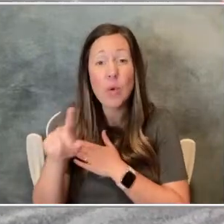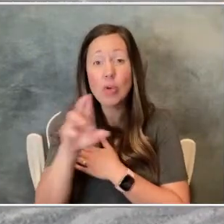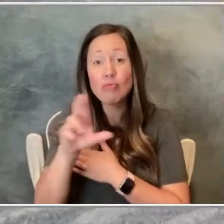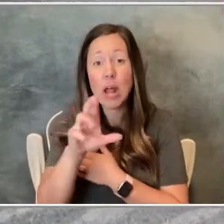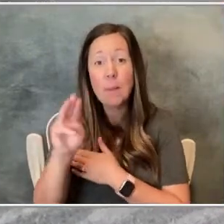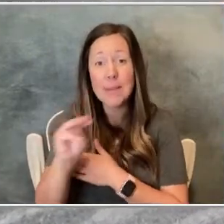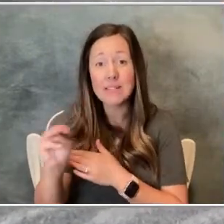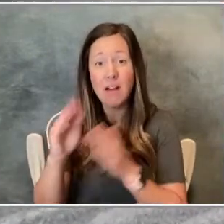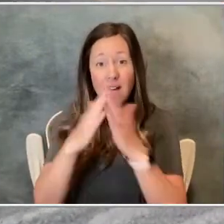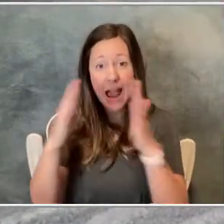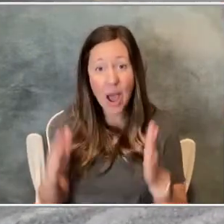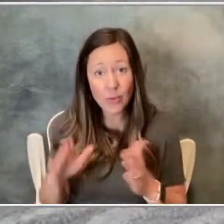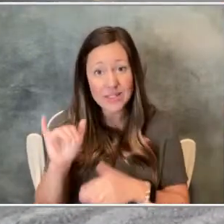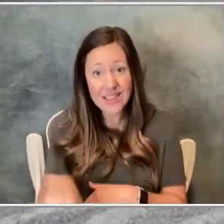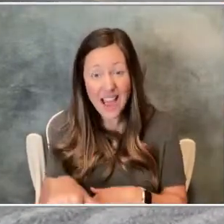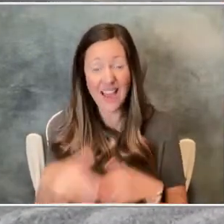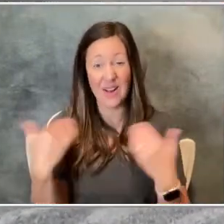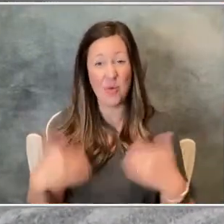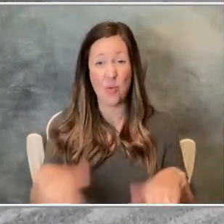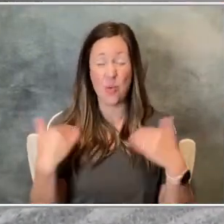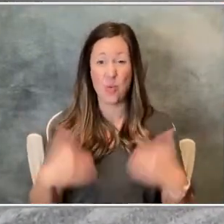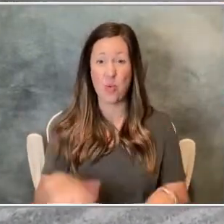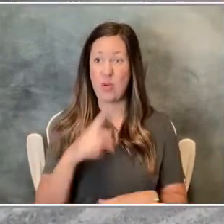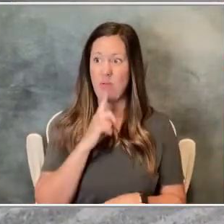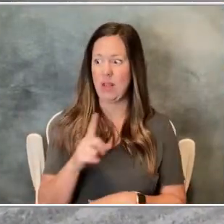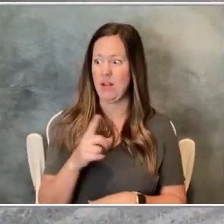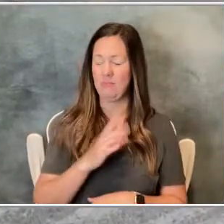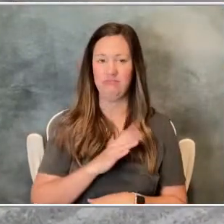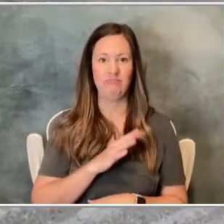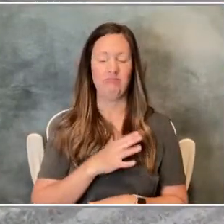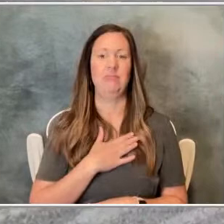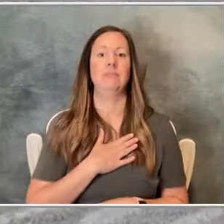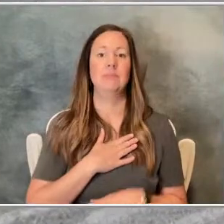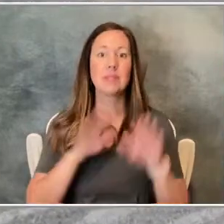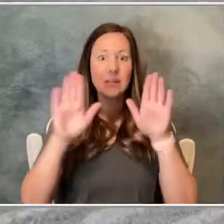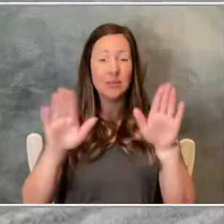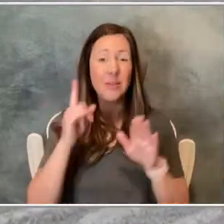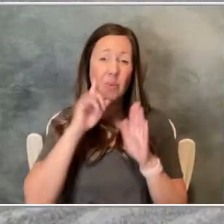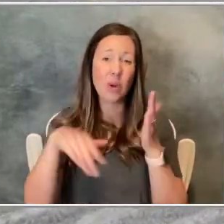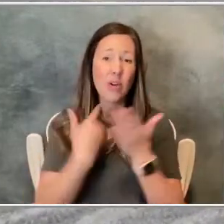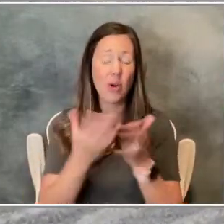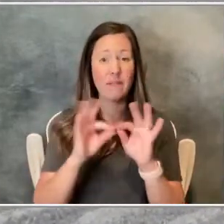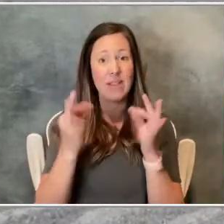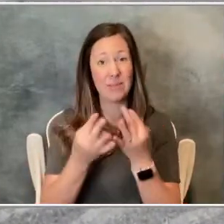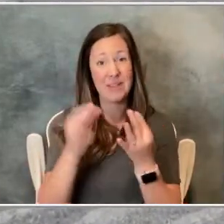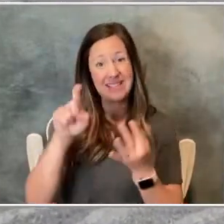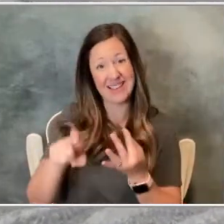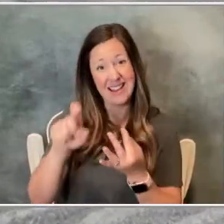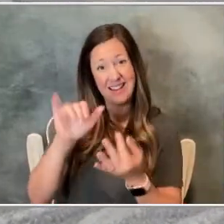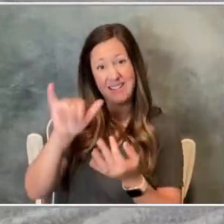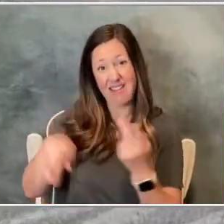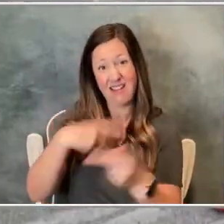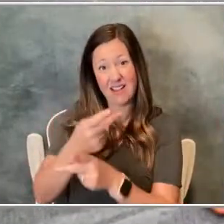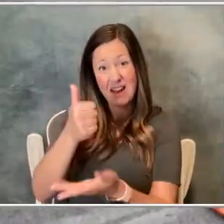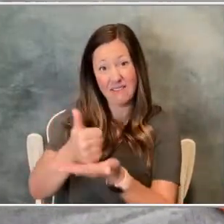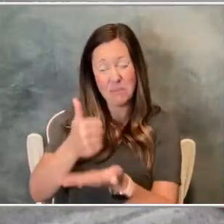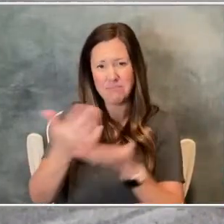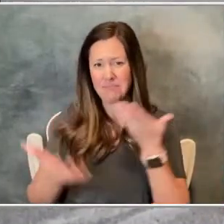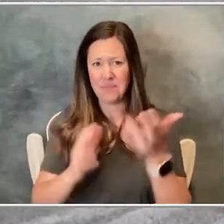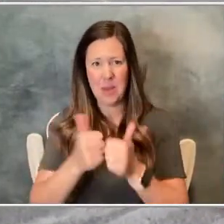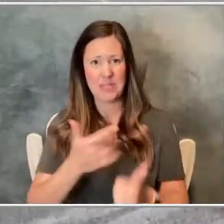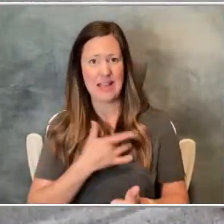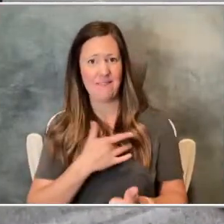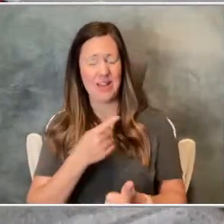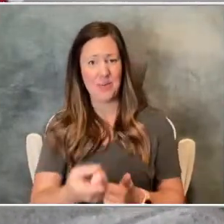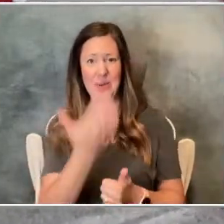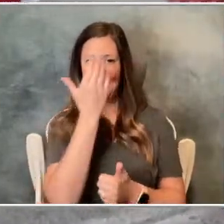of Kansas City. That's pretty incredible for all the families who need that kind of help. How does that feel when you go to sleep at night and you think of what